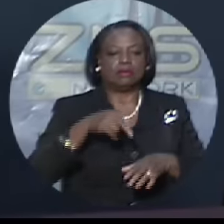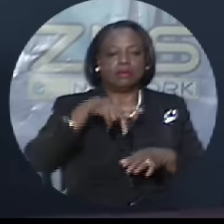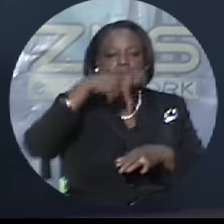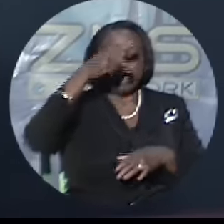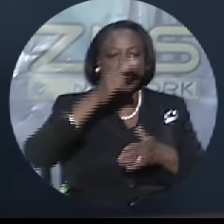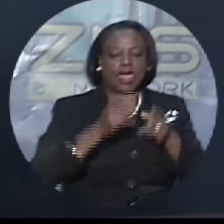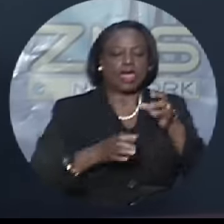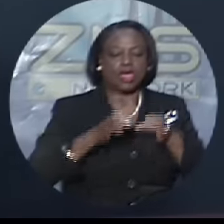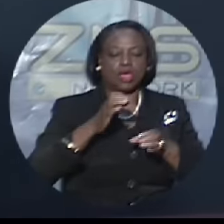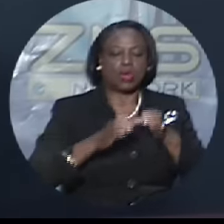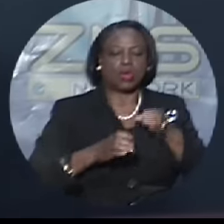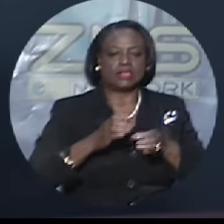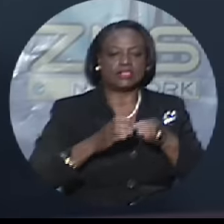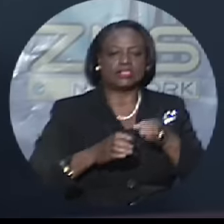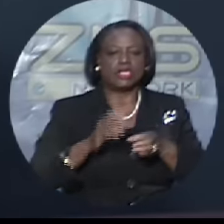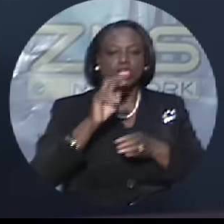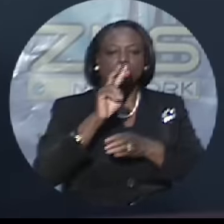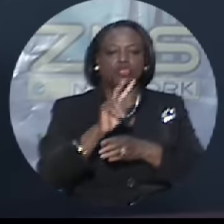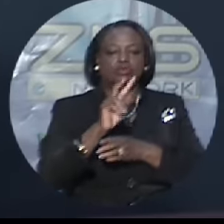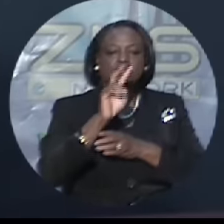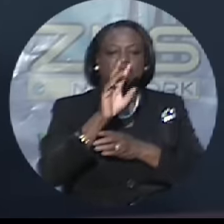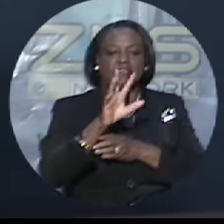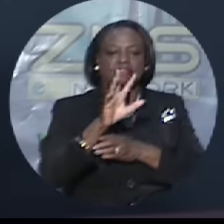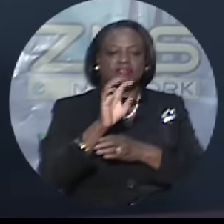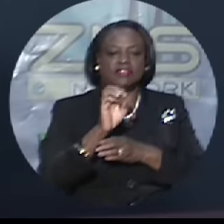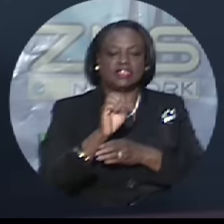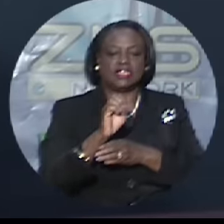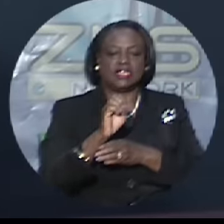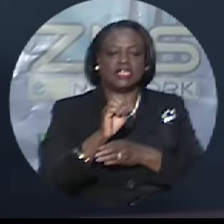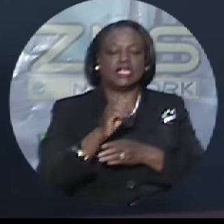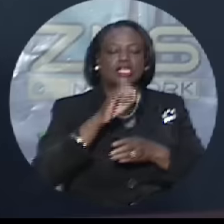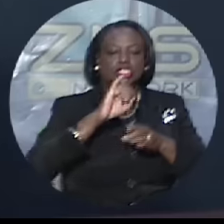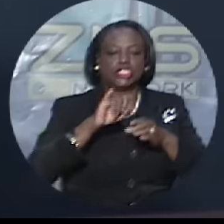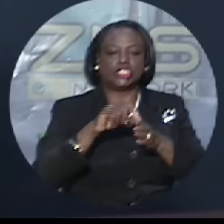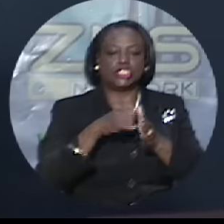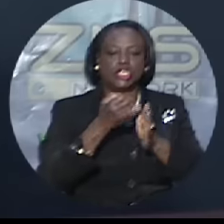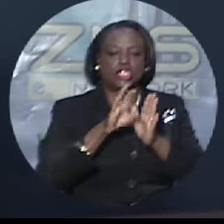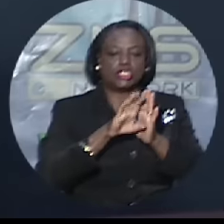written 250 reasoned judgments and have given